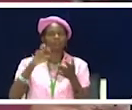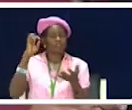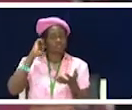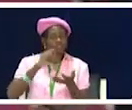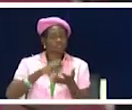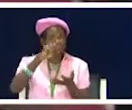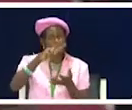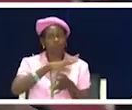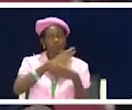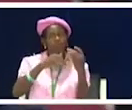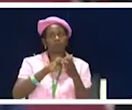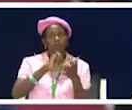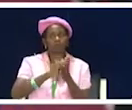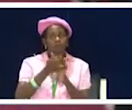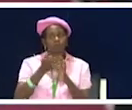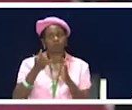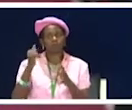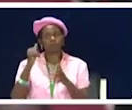general.